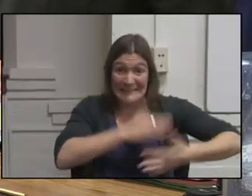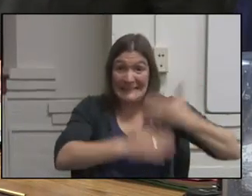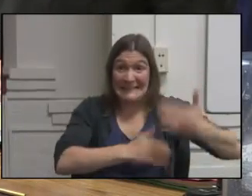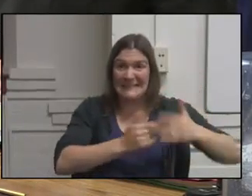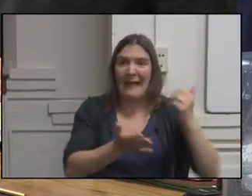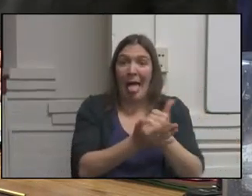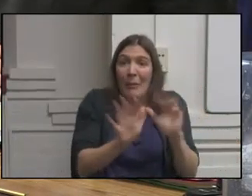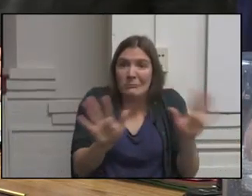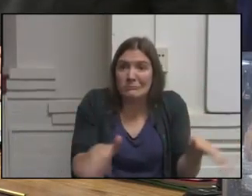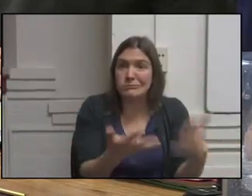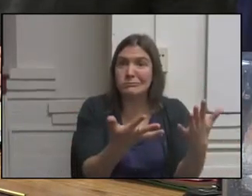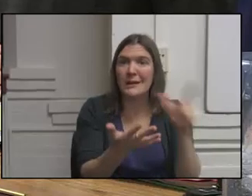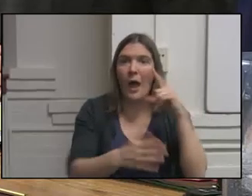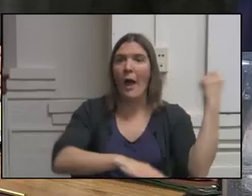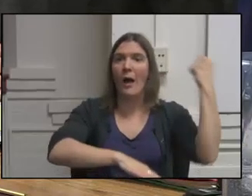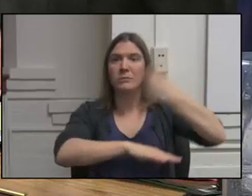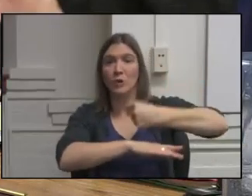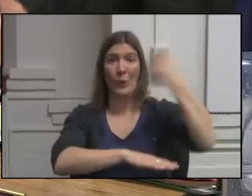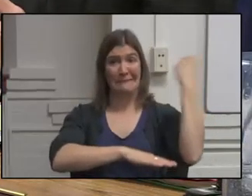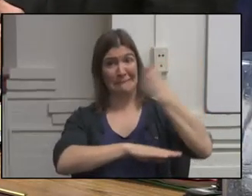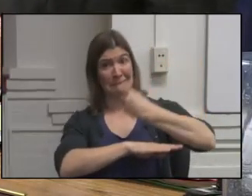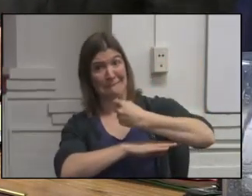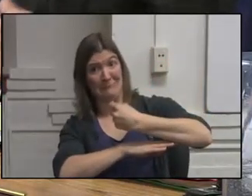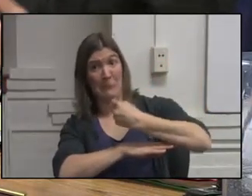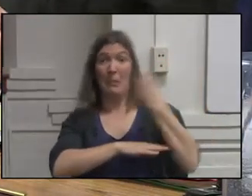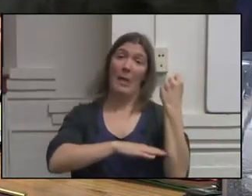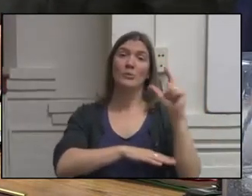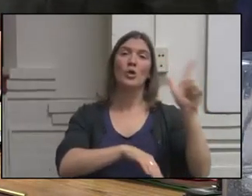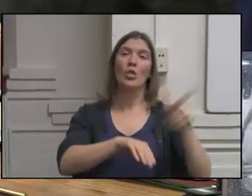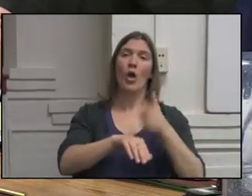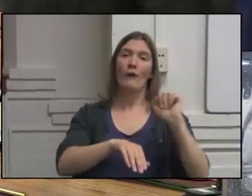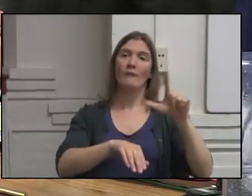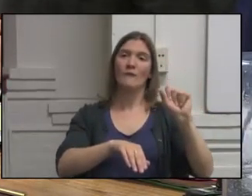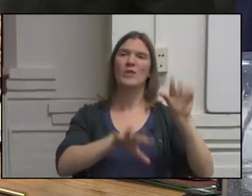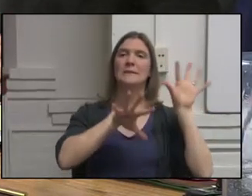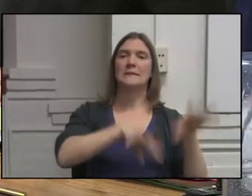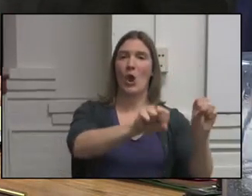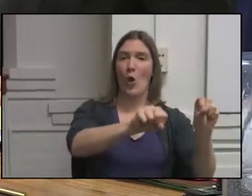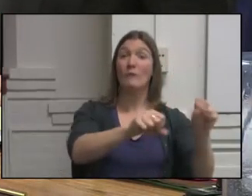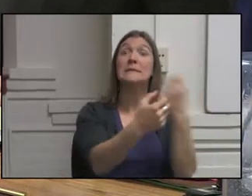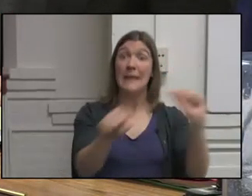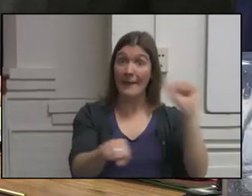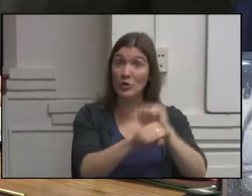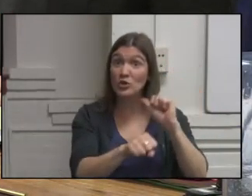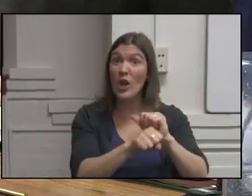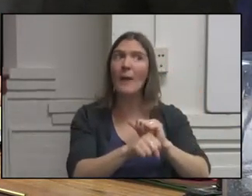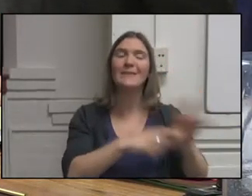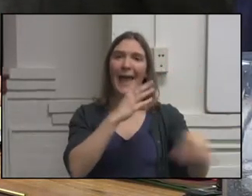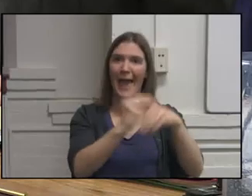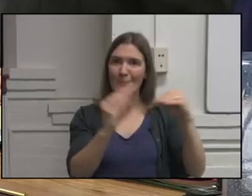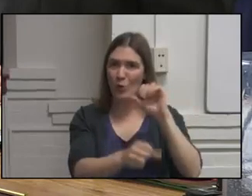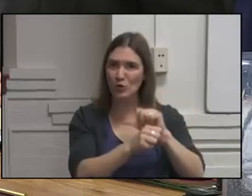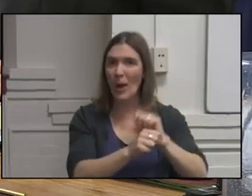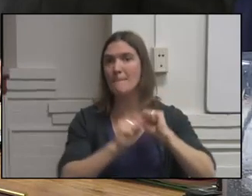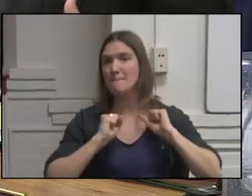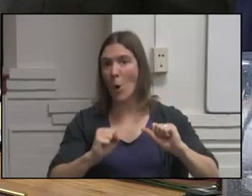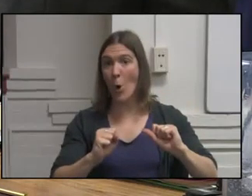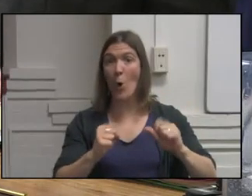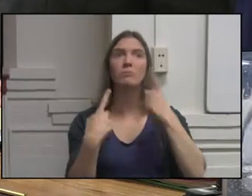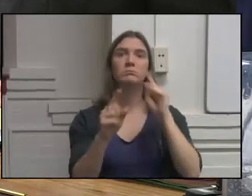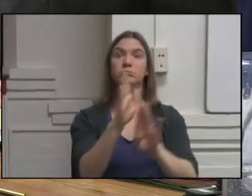help Long Falls Paper Board take over that plant. They're reinvesting in the plant. They saved the jobs. They're actually adding jobs at the location. It's been a